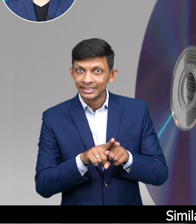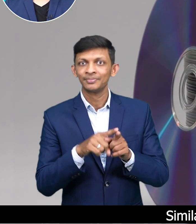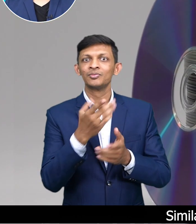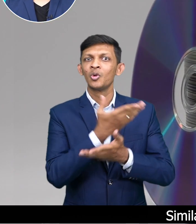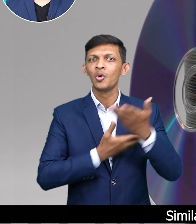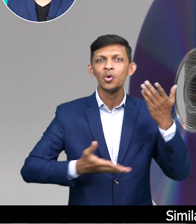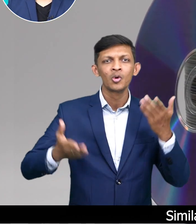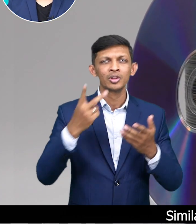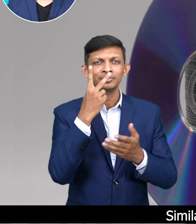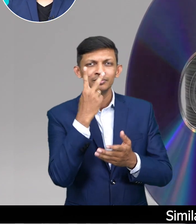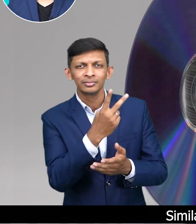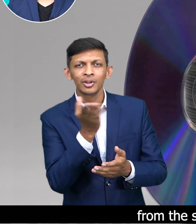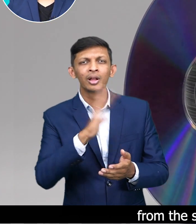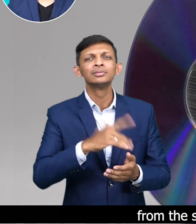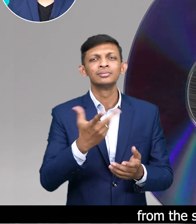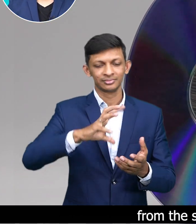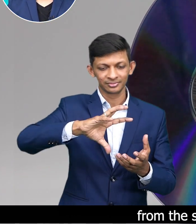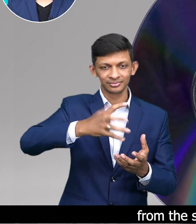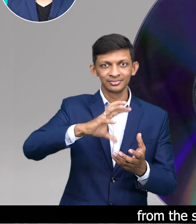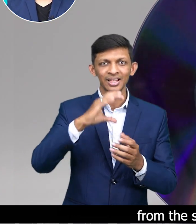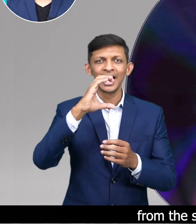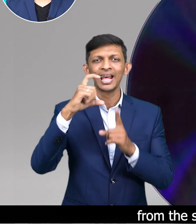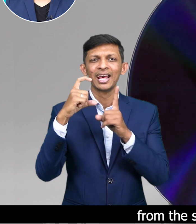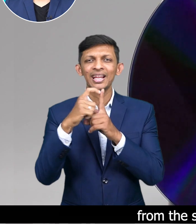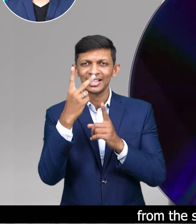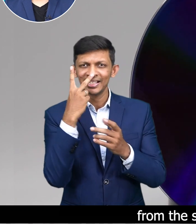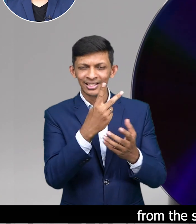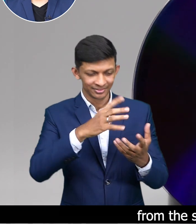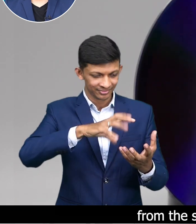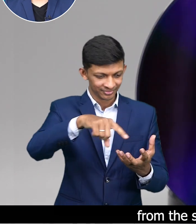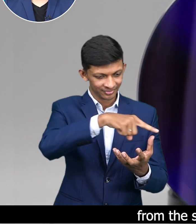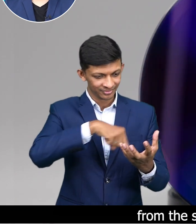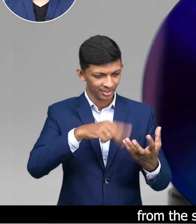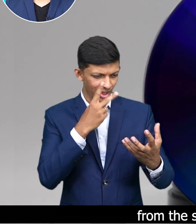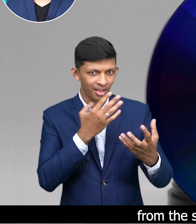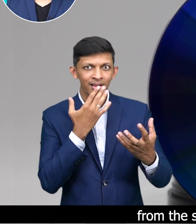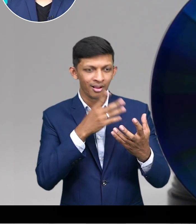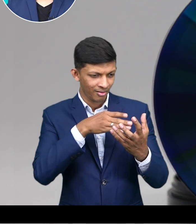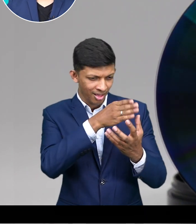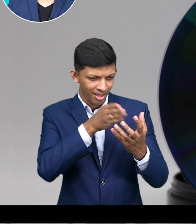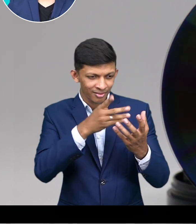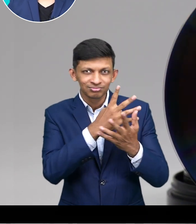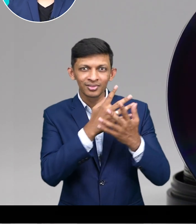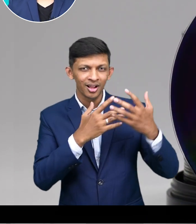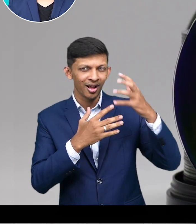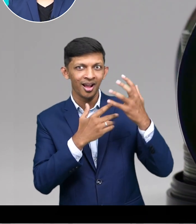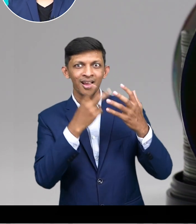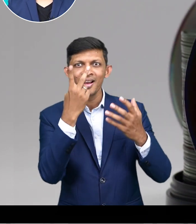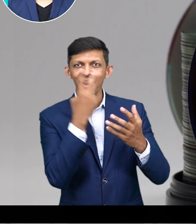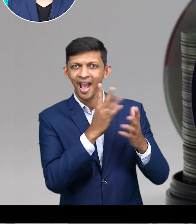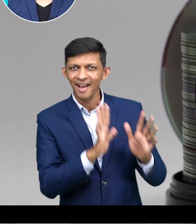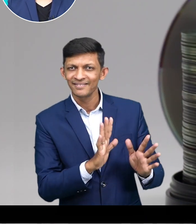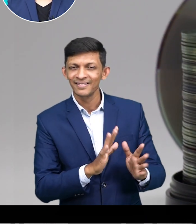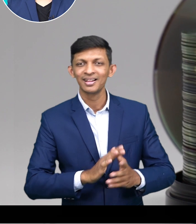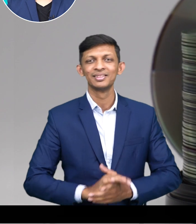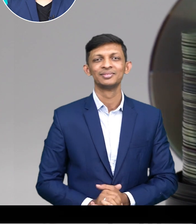Similarly, when light is reflected from the surface of a compact disc, CD, you see many colors.